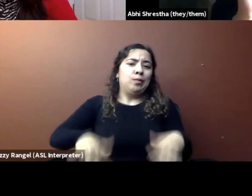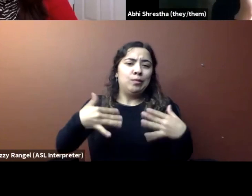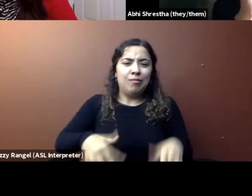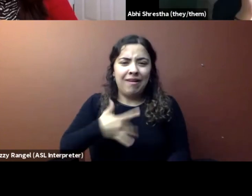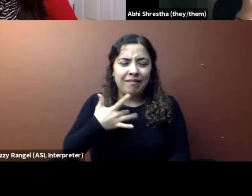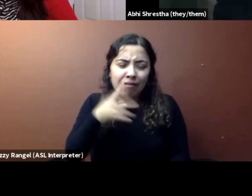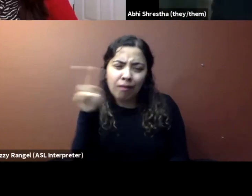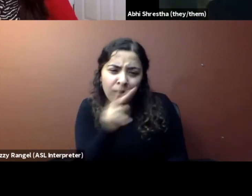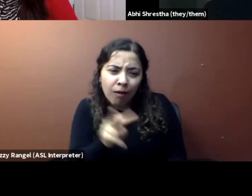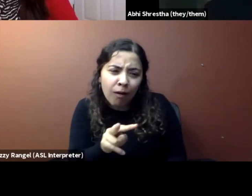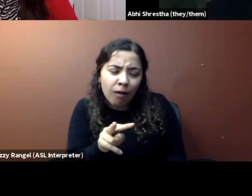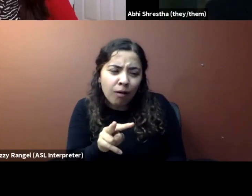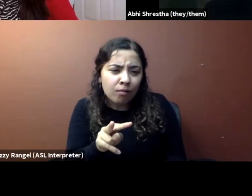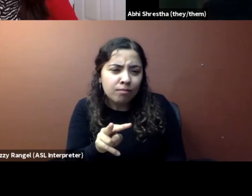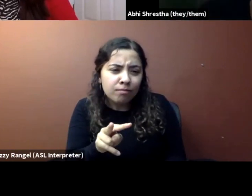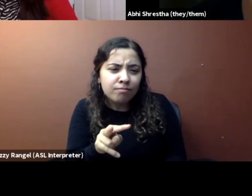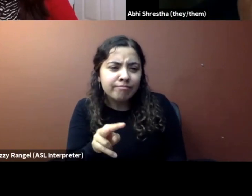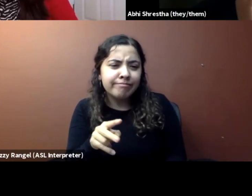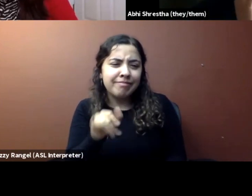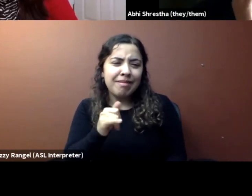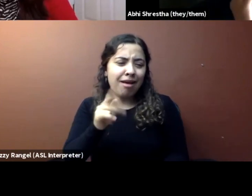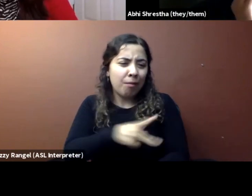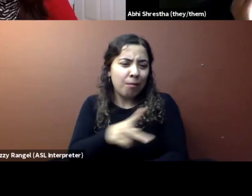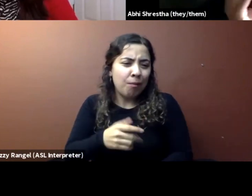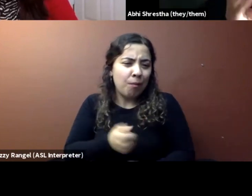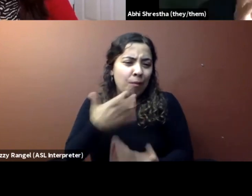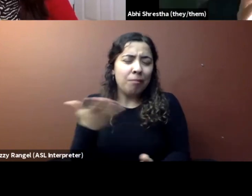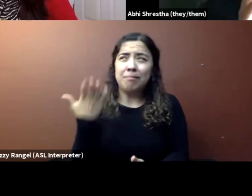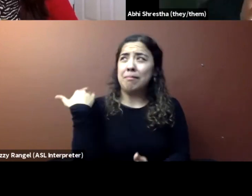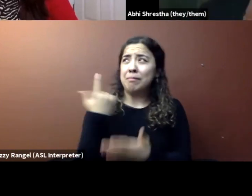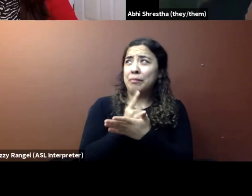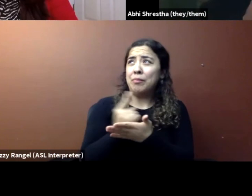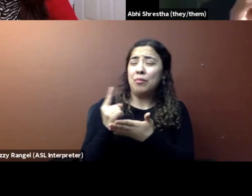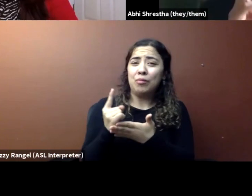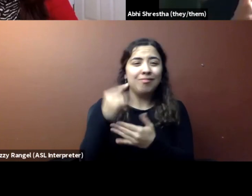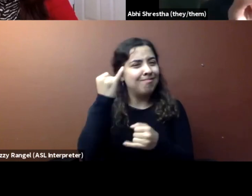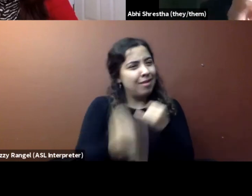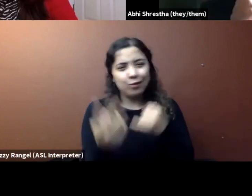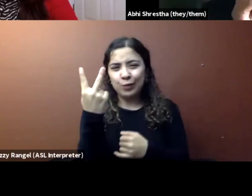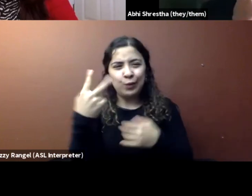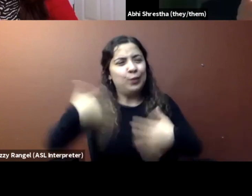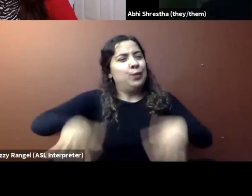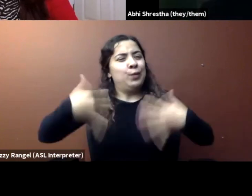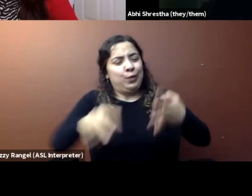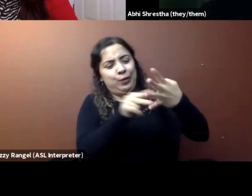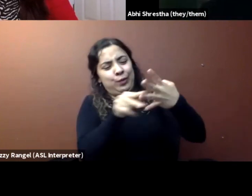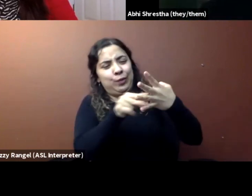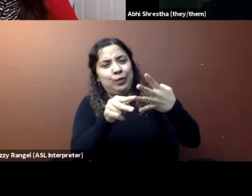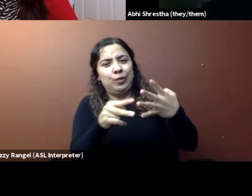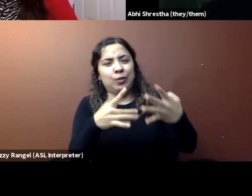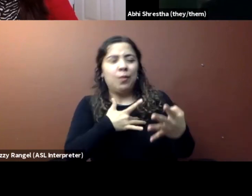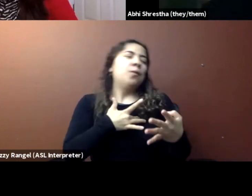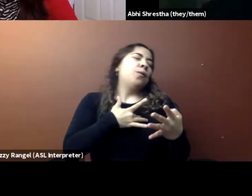this. I've been with this poem for like the past week, and those two last lines always resonate in different ways. So Oh, just thank